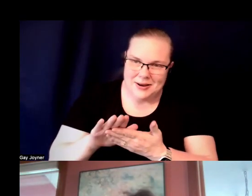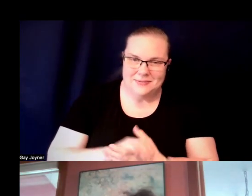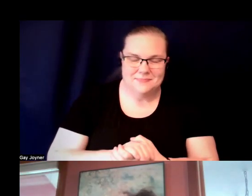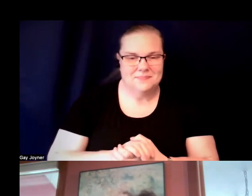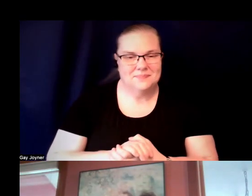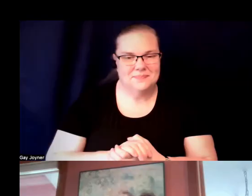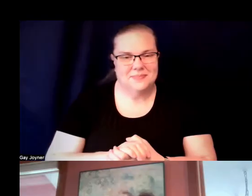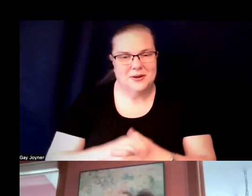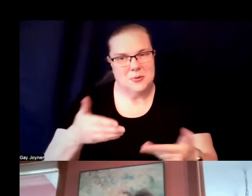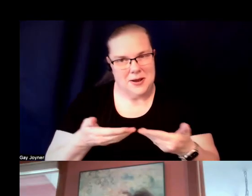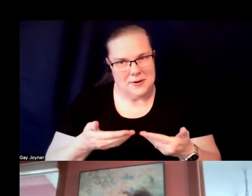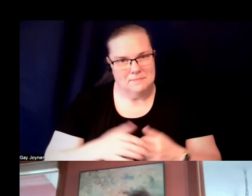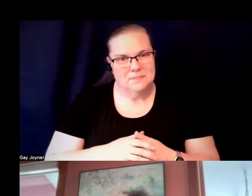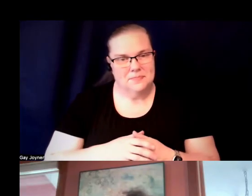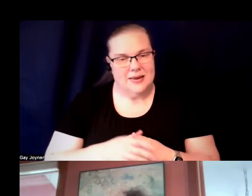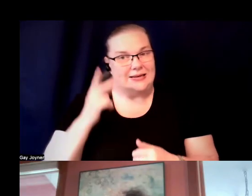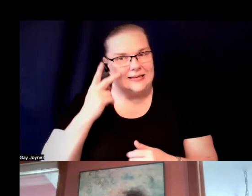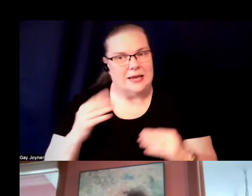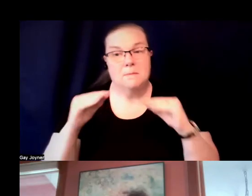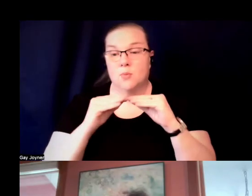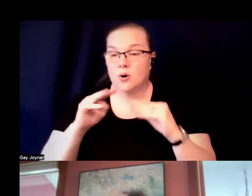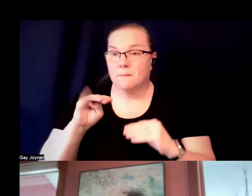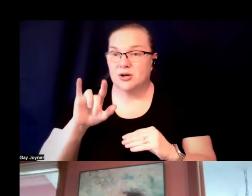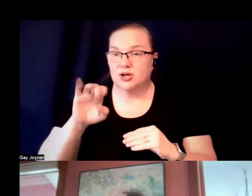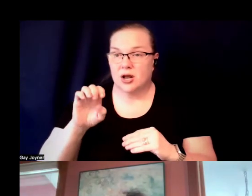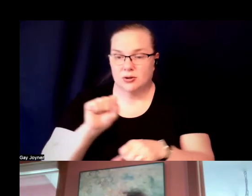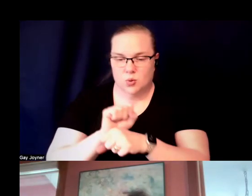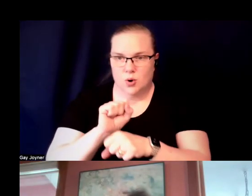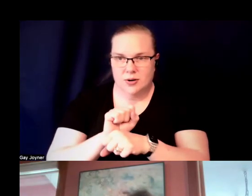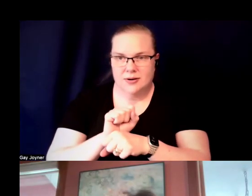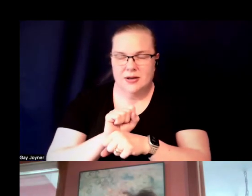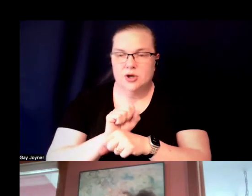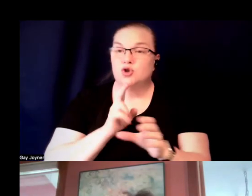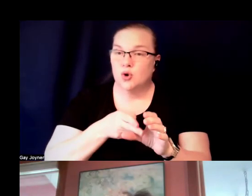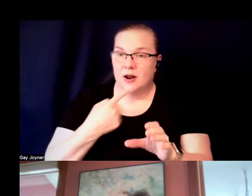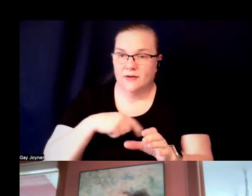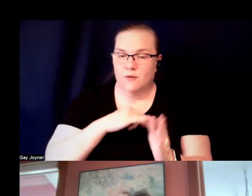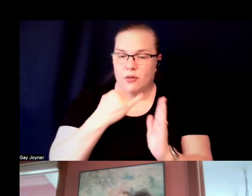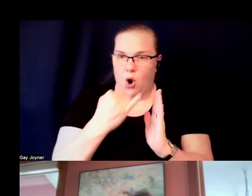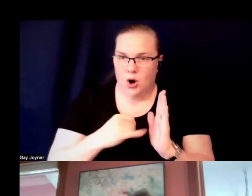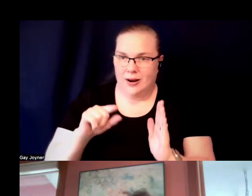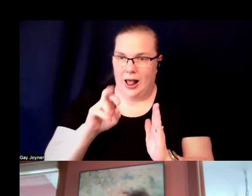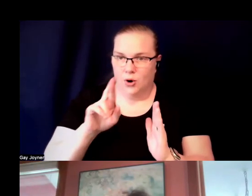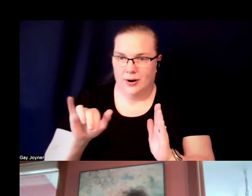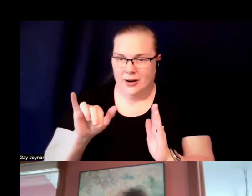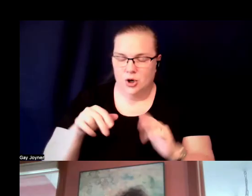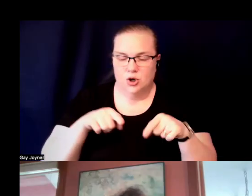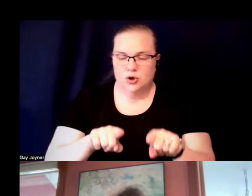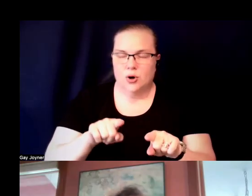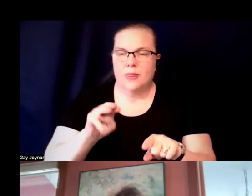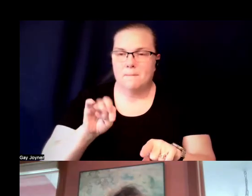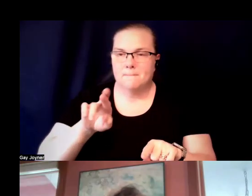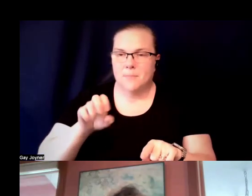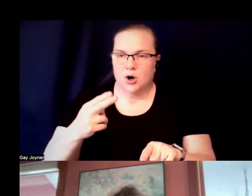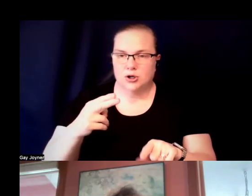welcome. Okay. To see more of Michelle's works, please join us for her art gallery during our March Arts Saturday. Register